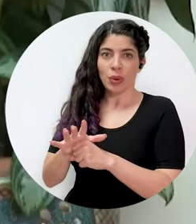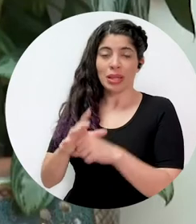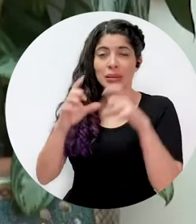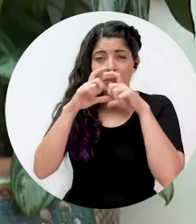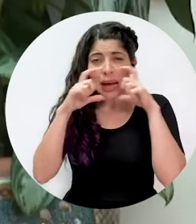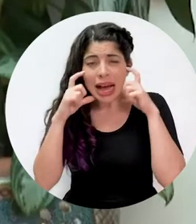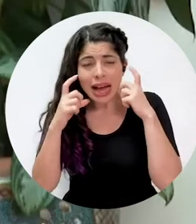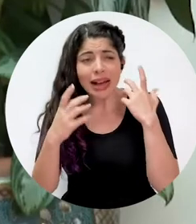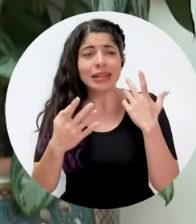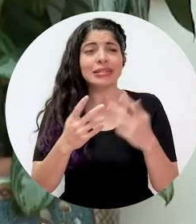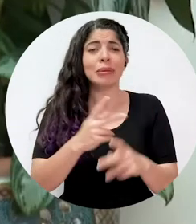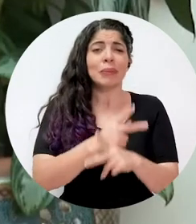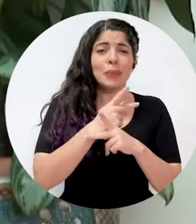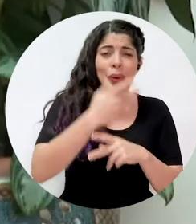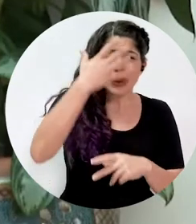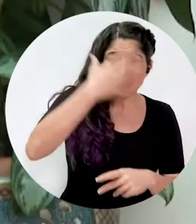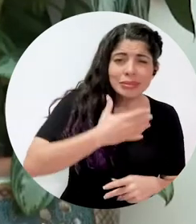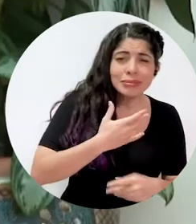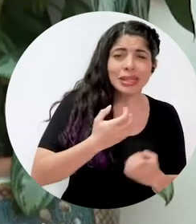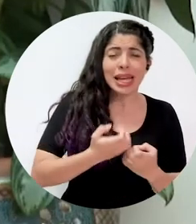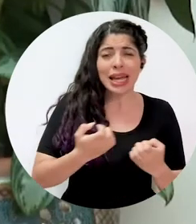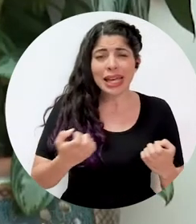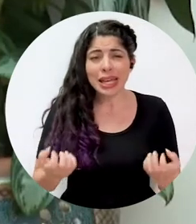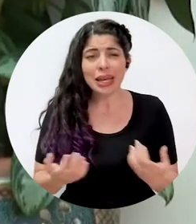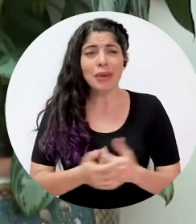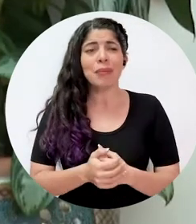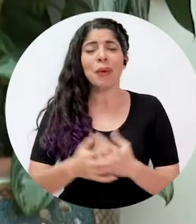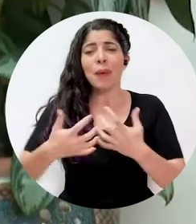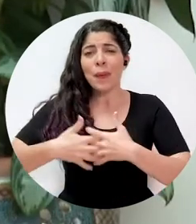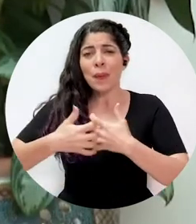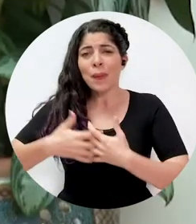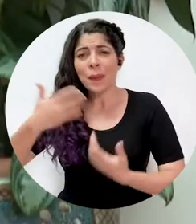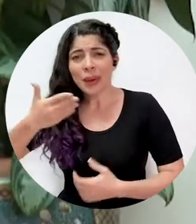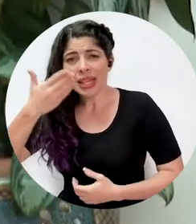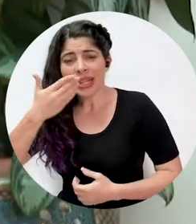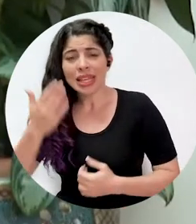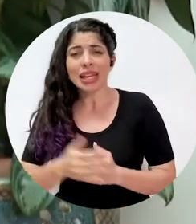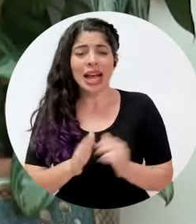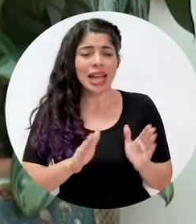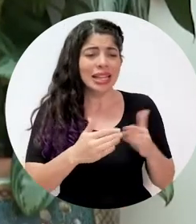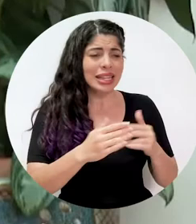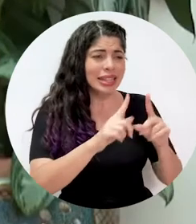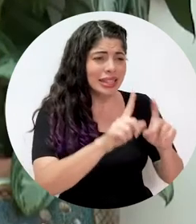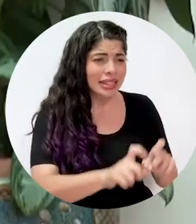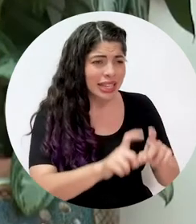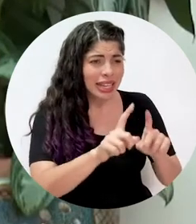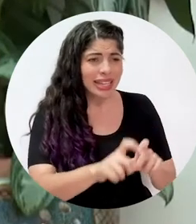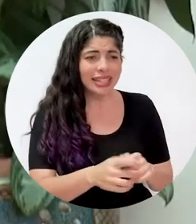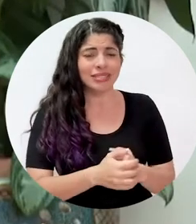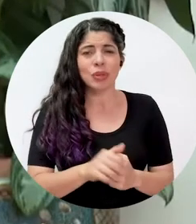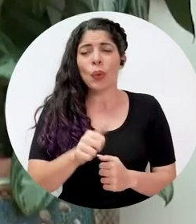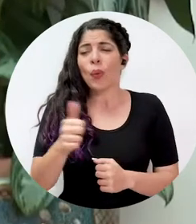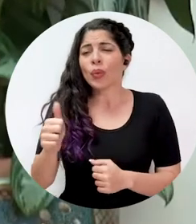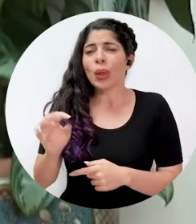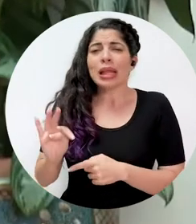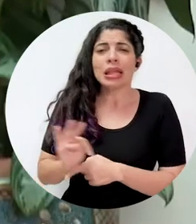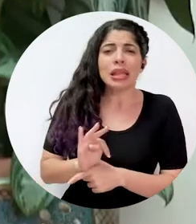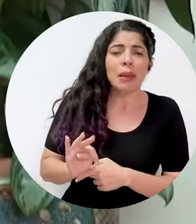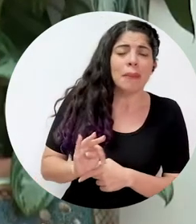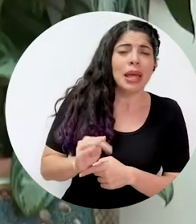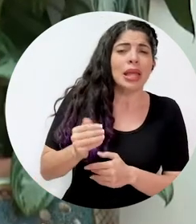Mask and other personal protective equipment, ventilators, testing kits, other treatments